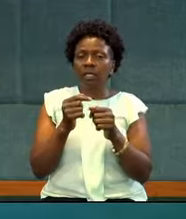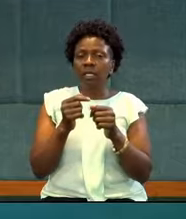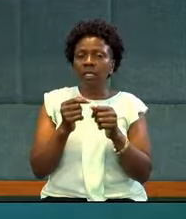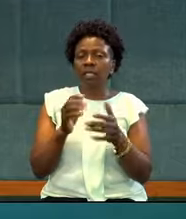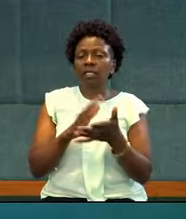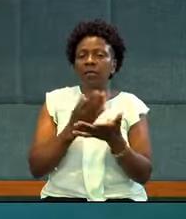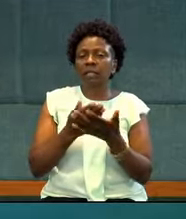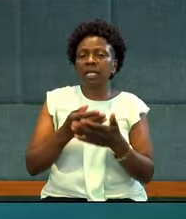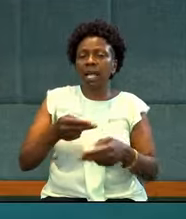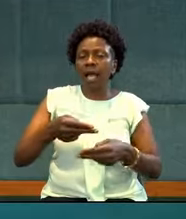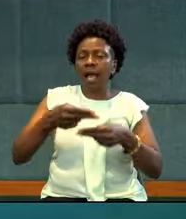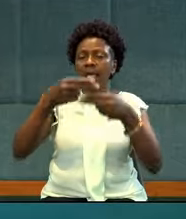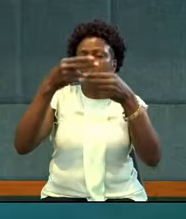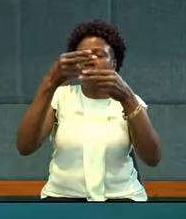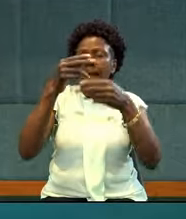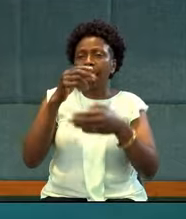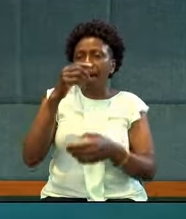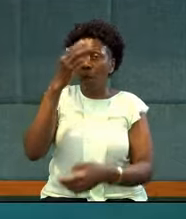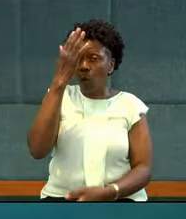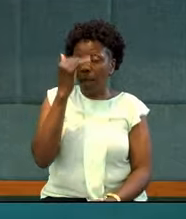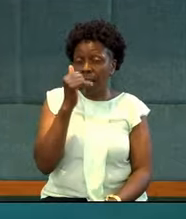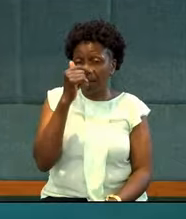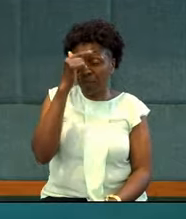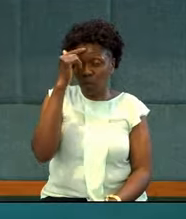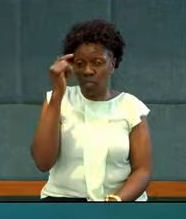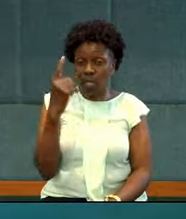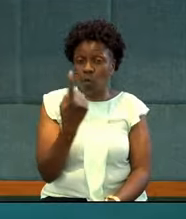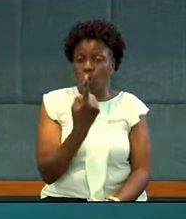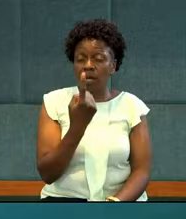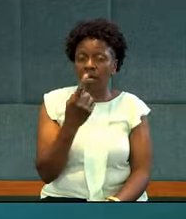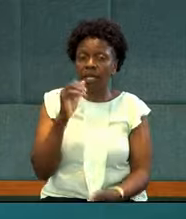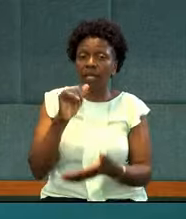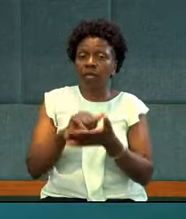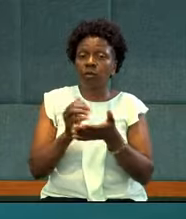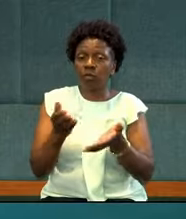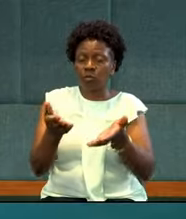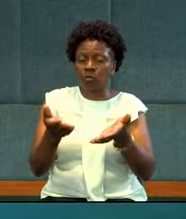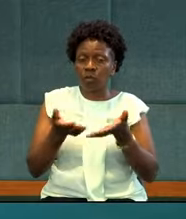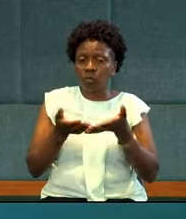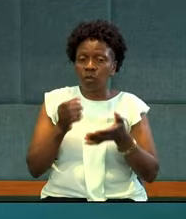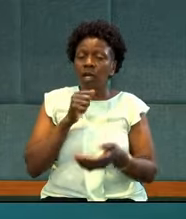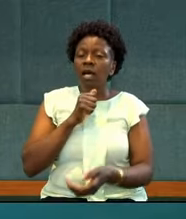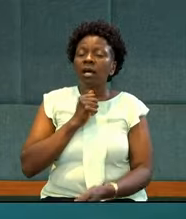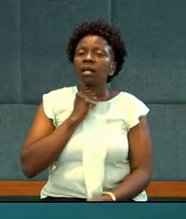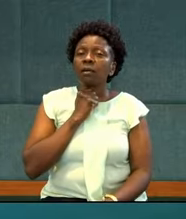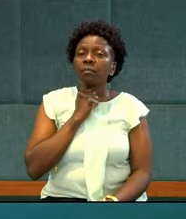higher, because the one that was brought to Adam